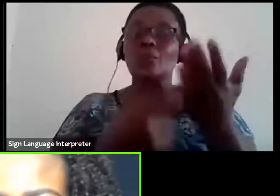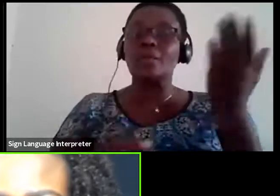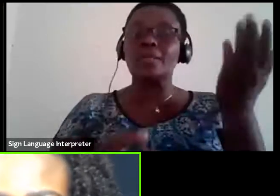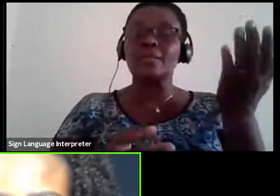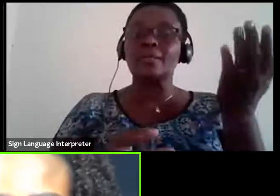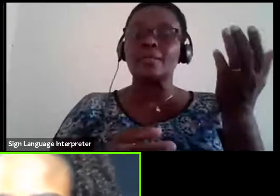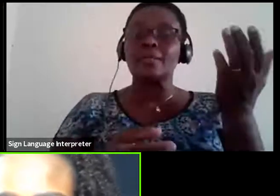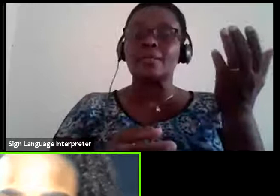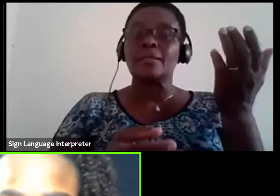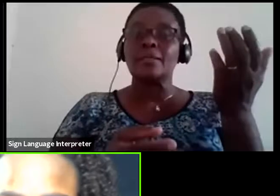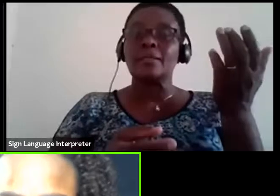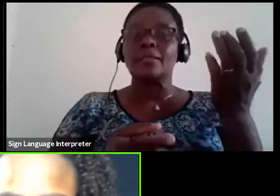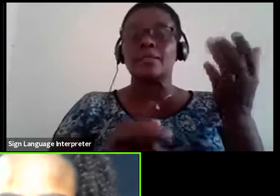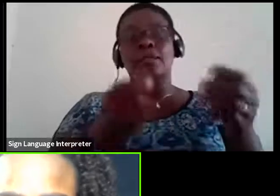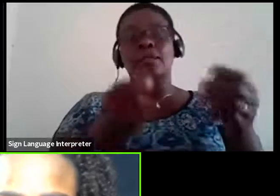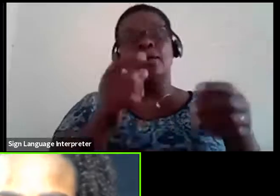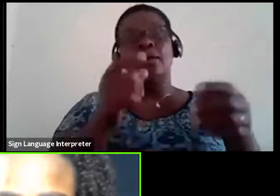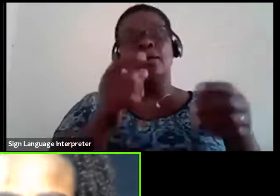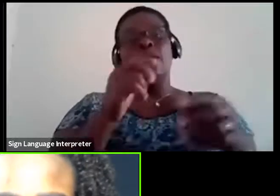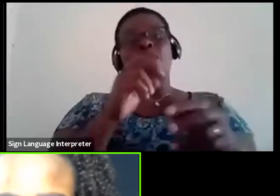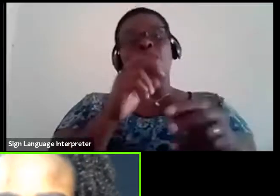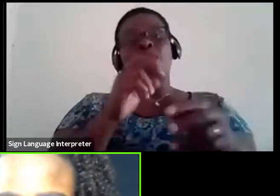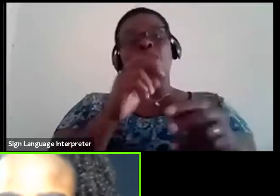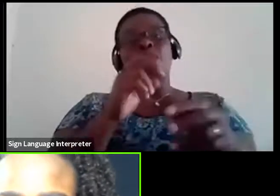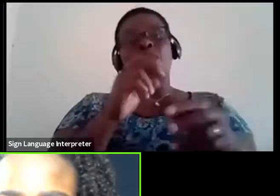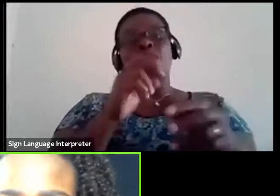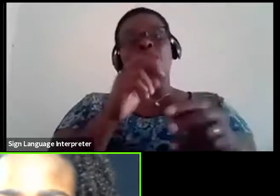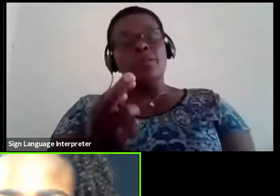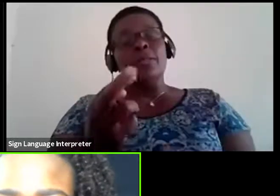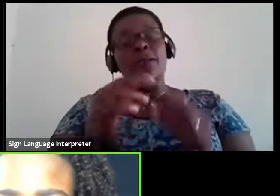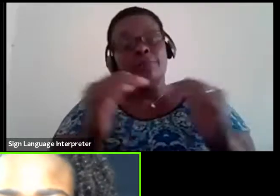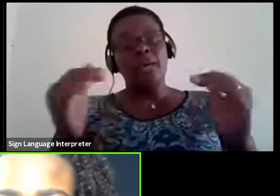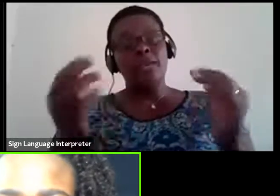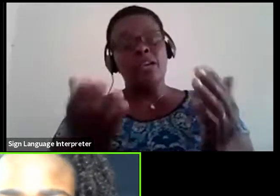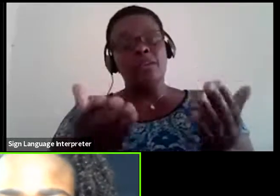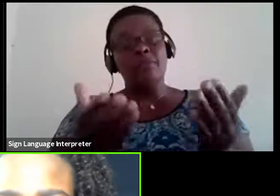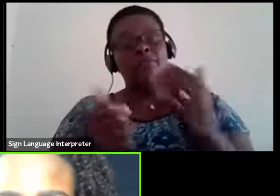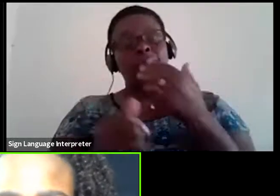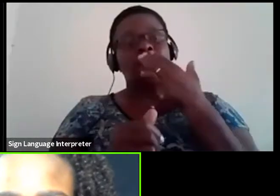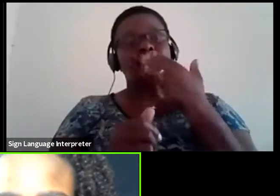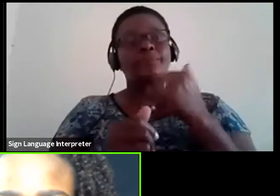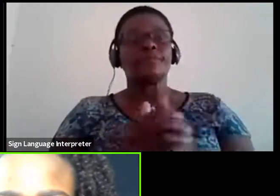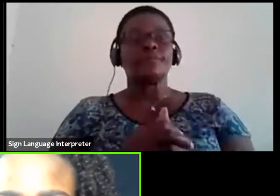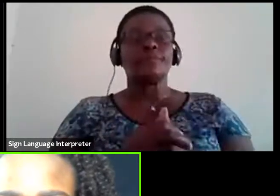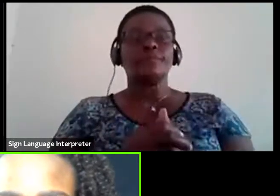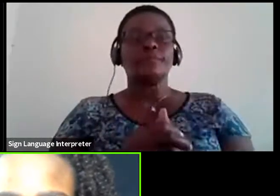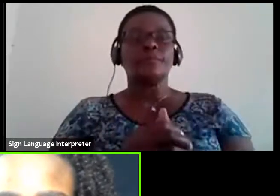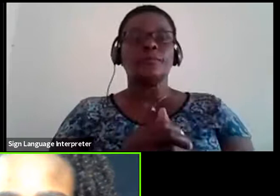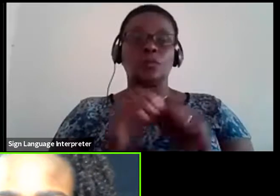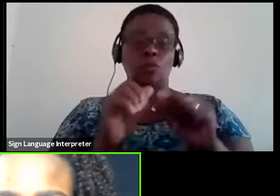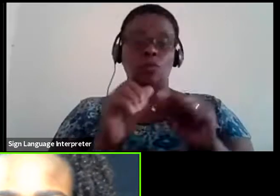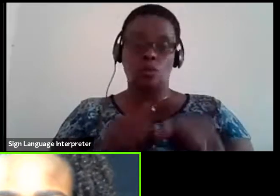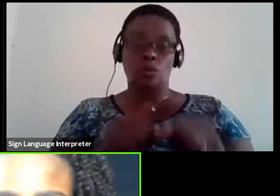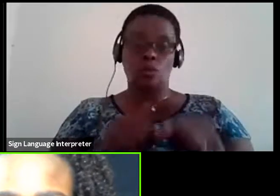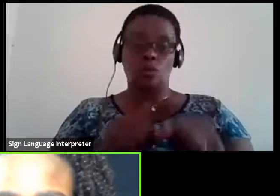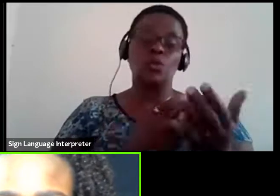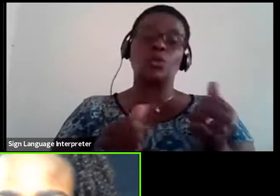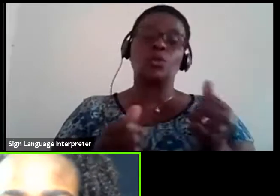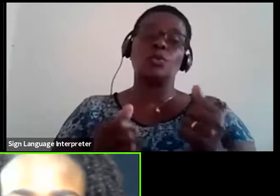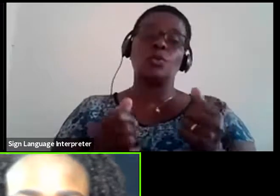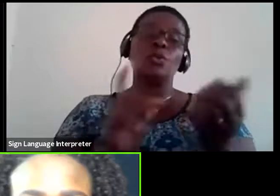of providing reporting lines or reporting measures, where one can use them to seek